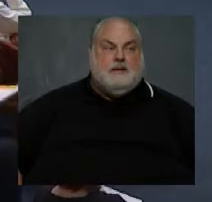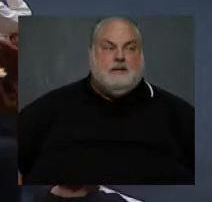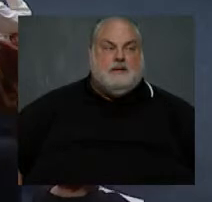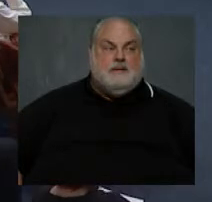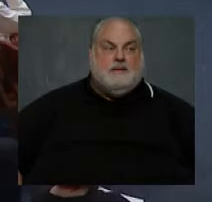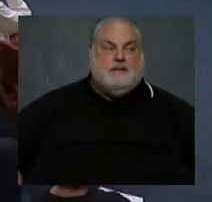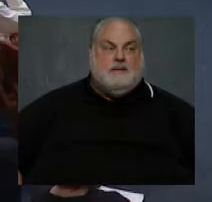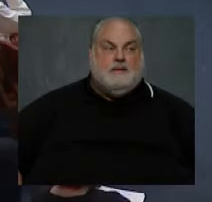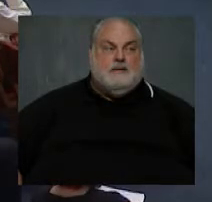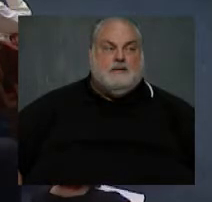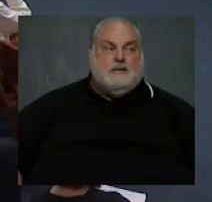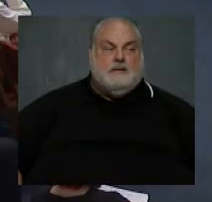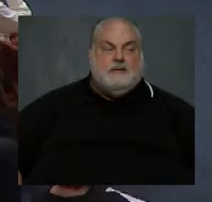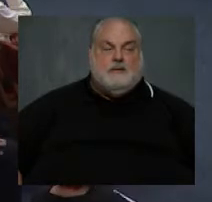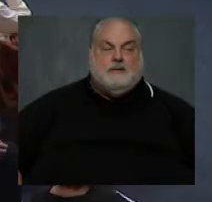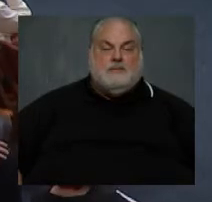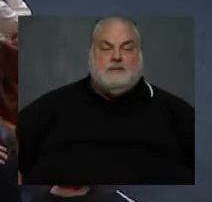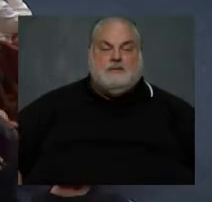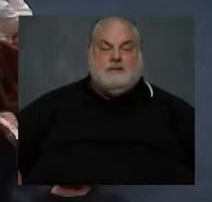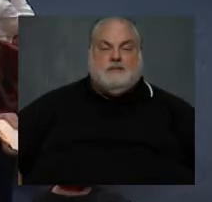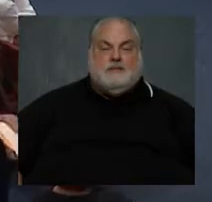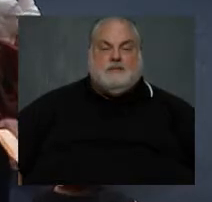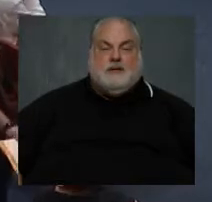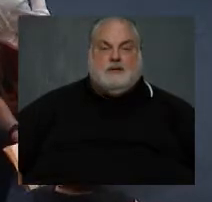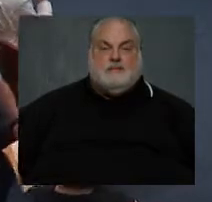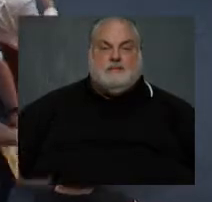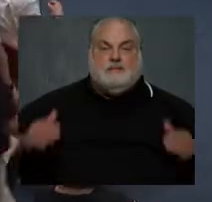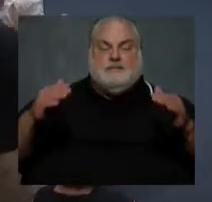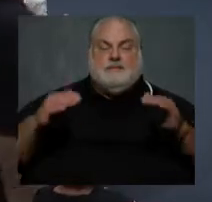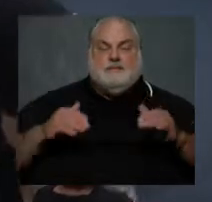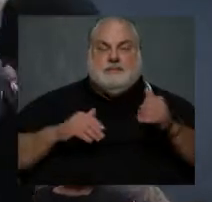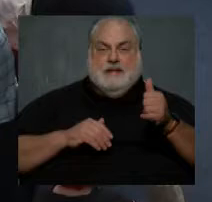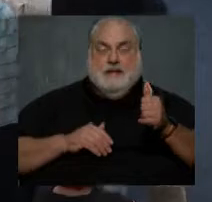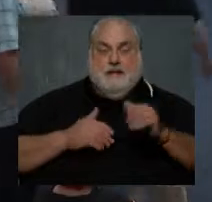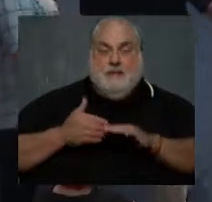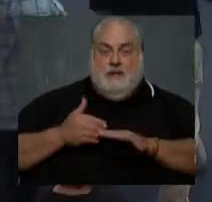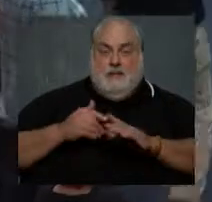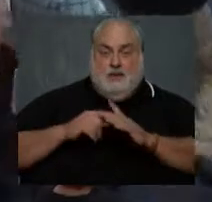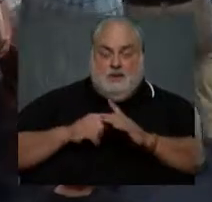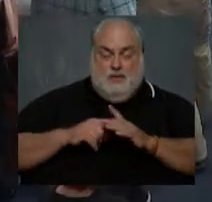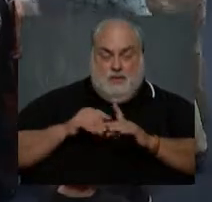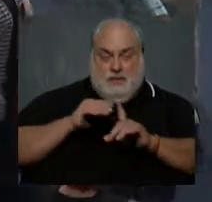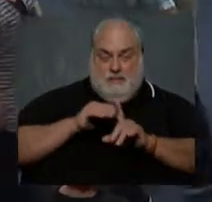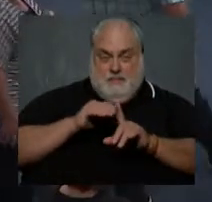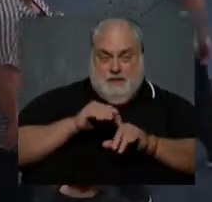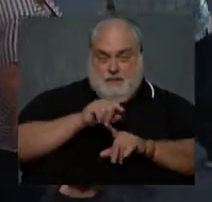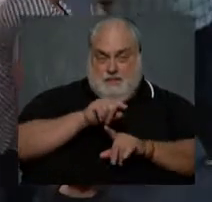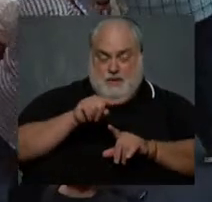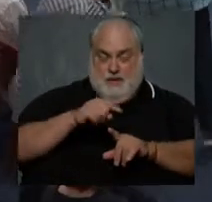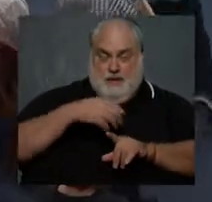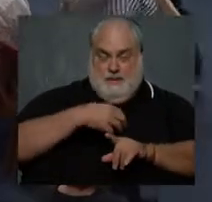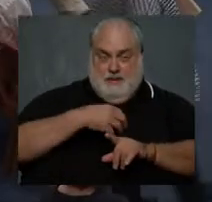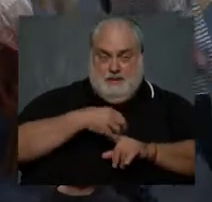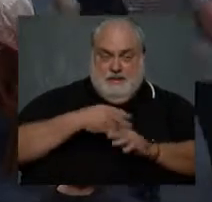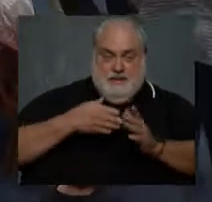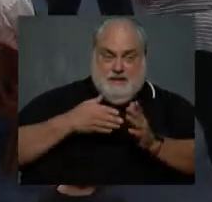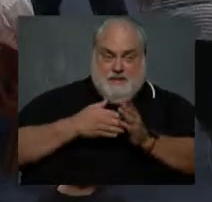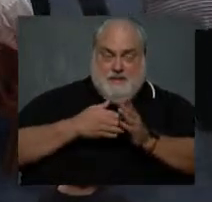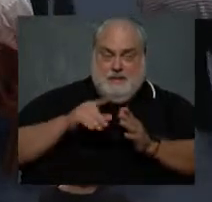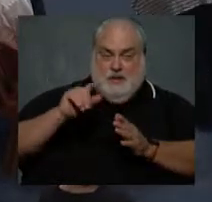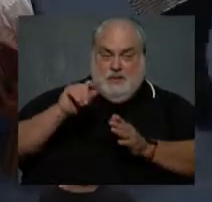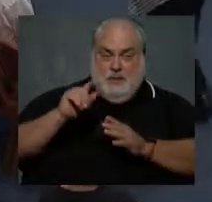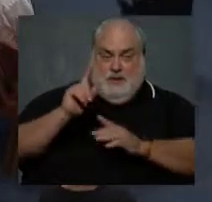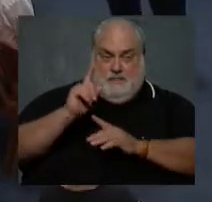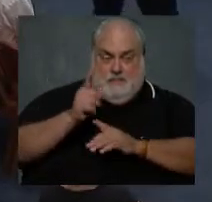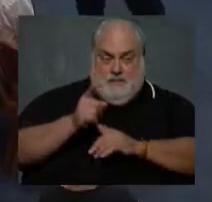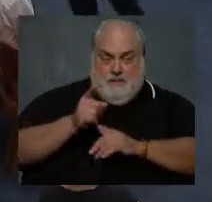We are on to item number 10. And before we get started on that, I want to remind those in opposition, we have a